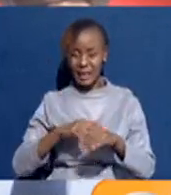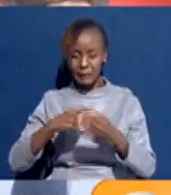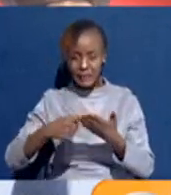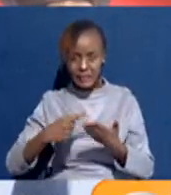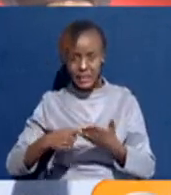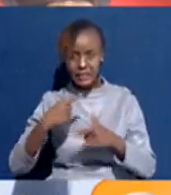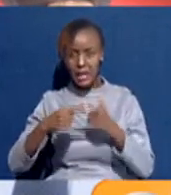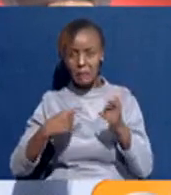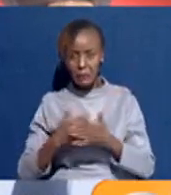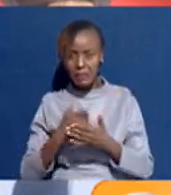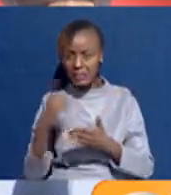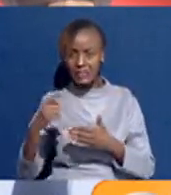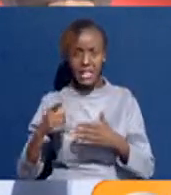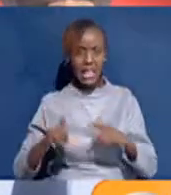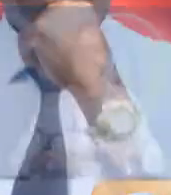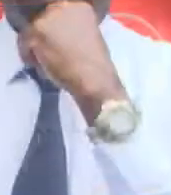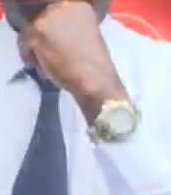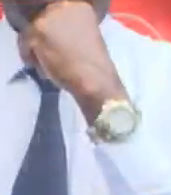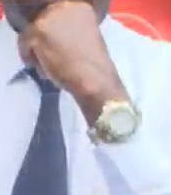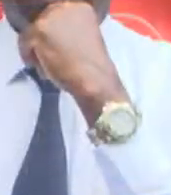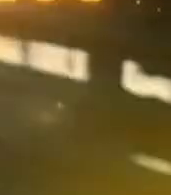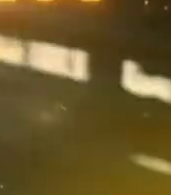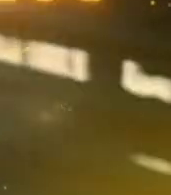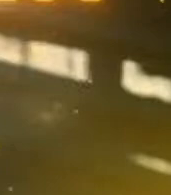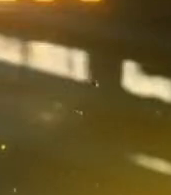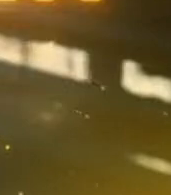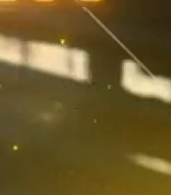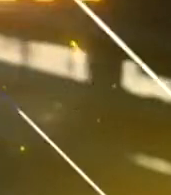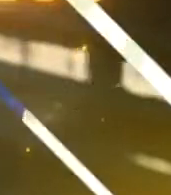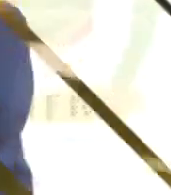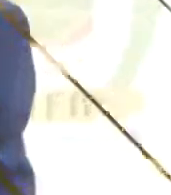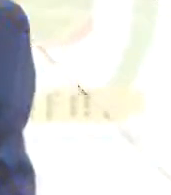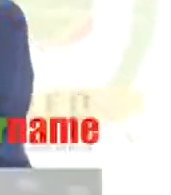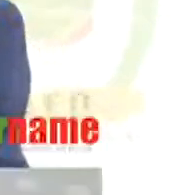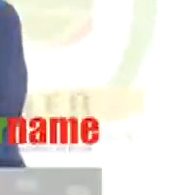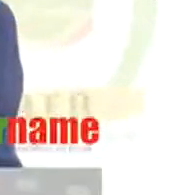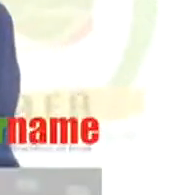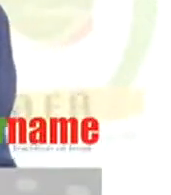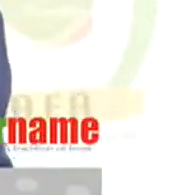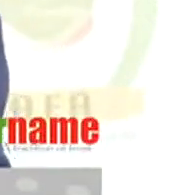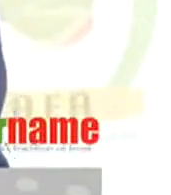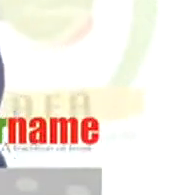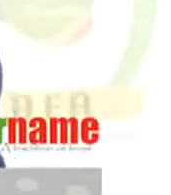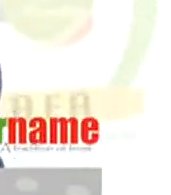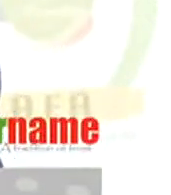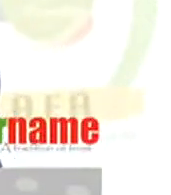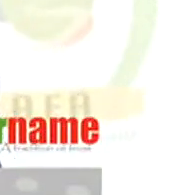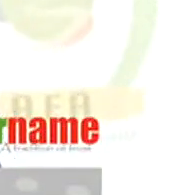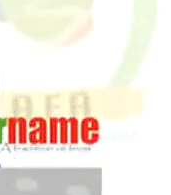the finance bill and they passed it. They didn't bother. The transition